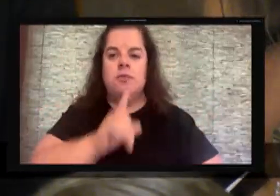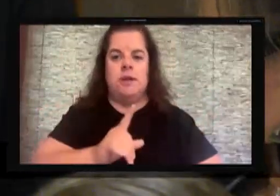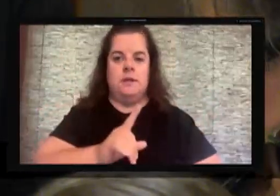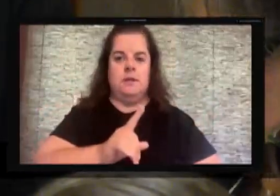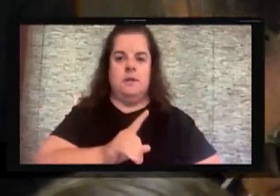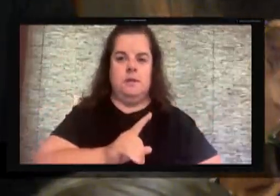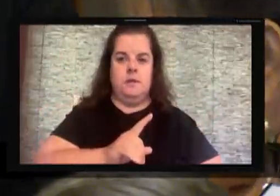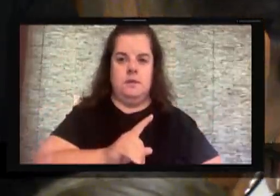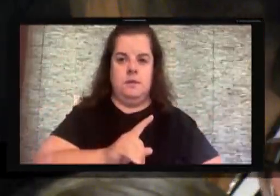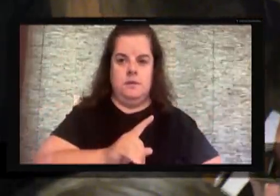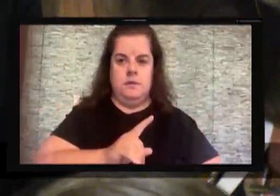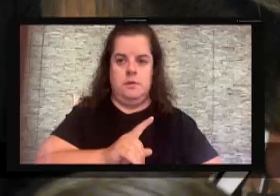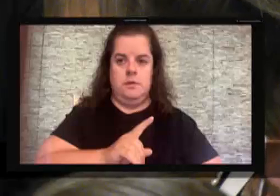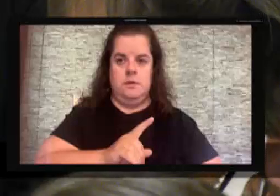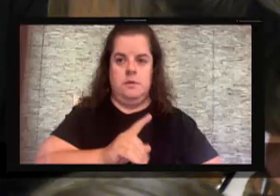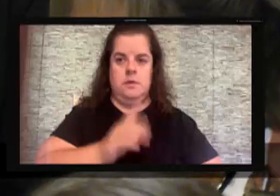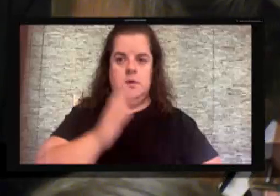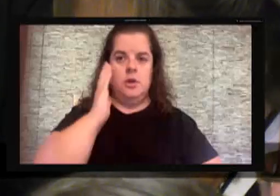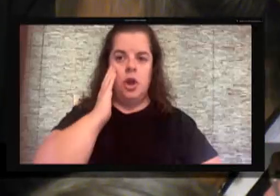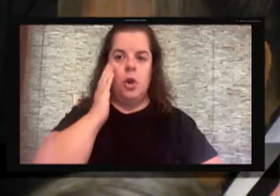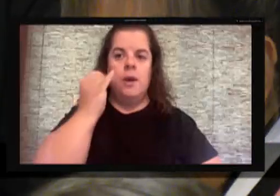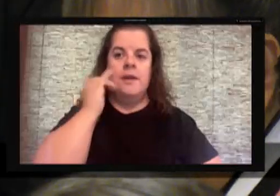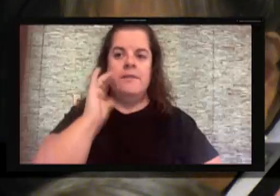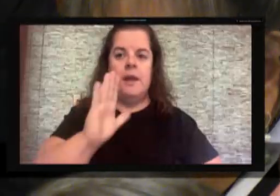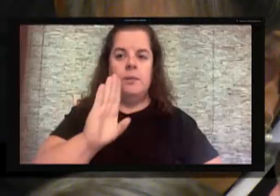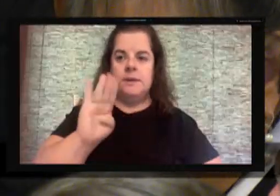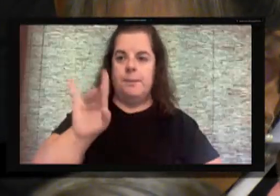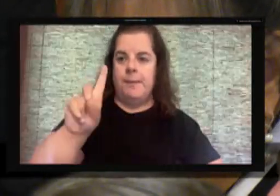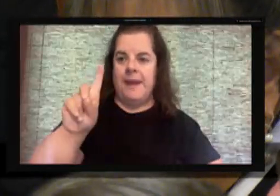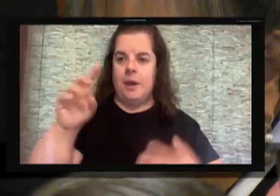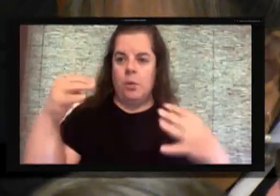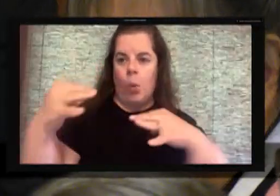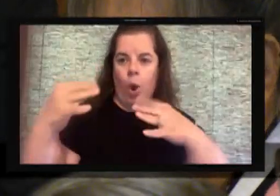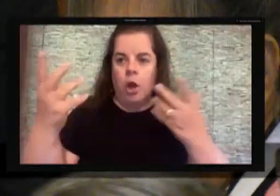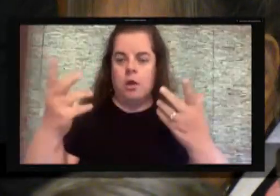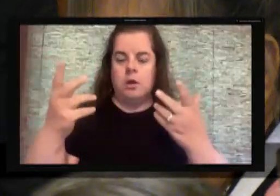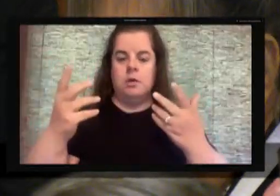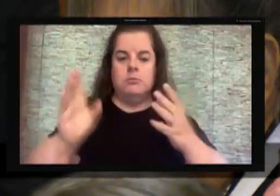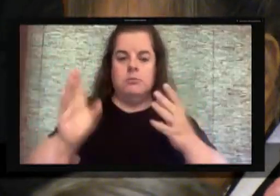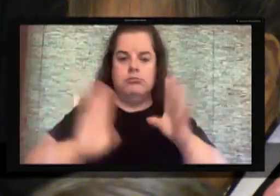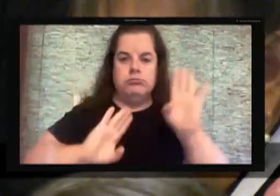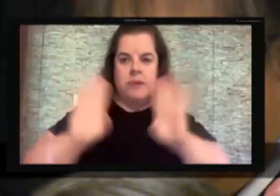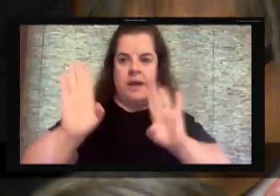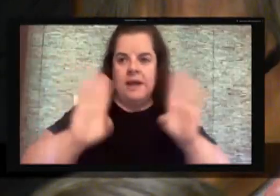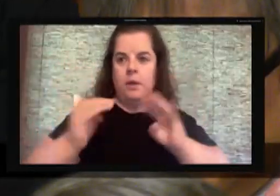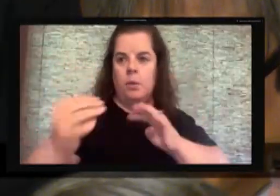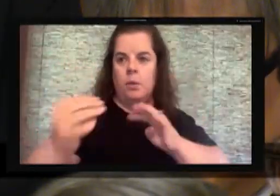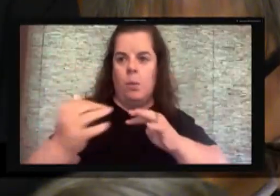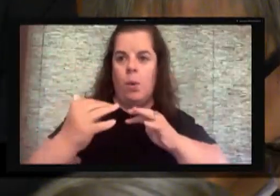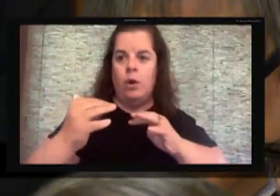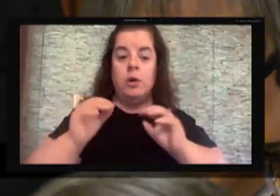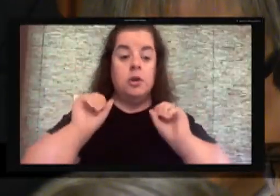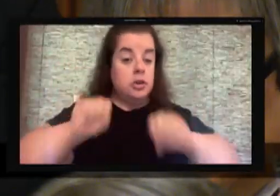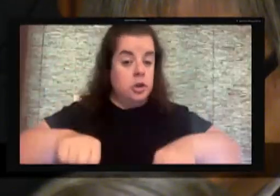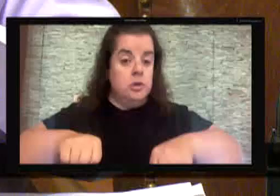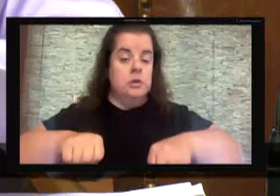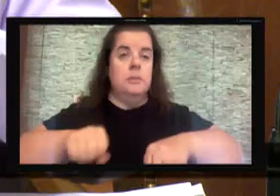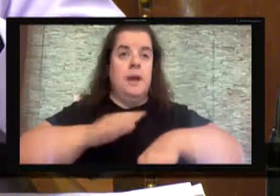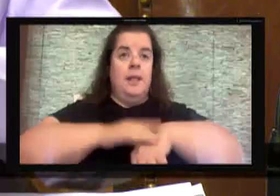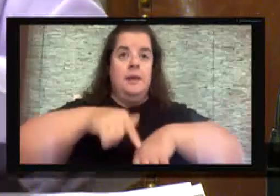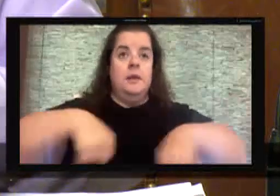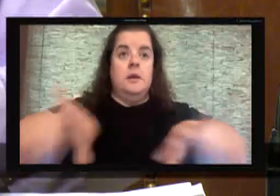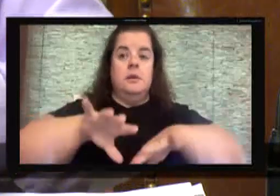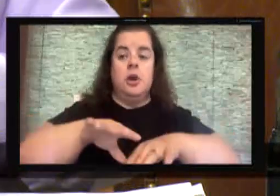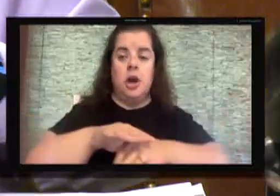to know if there was a bidding war, like if there were two folks there could be on these properties. However, the